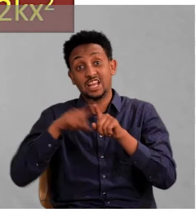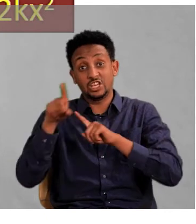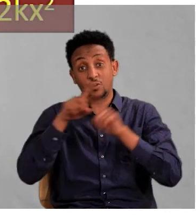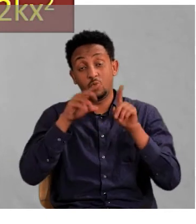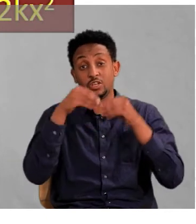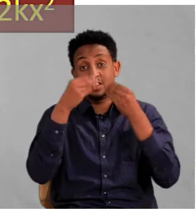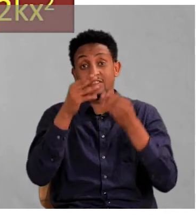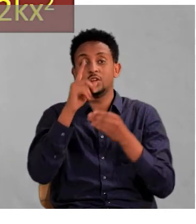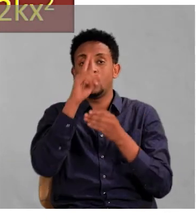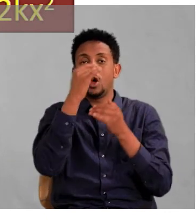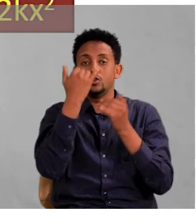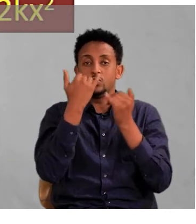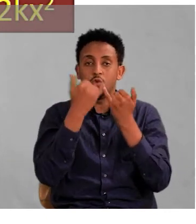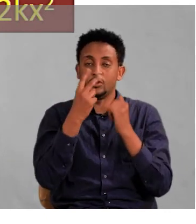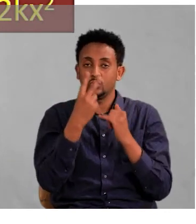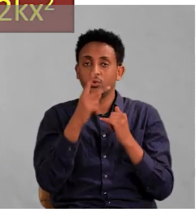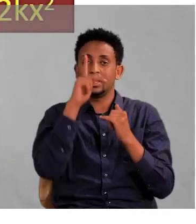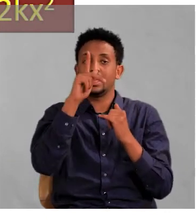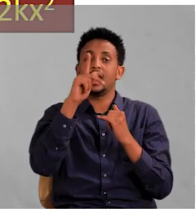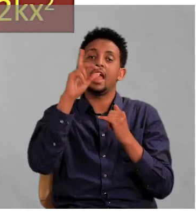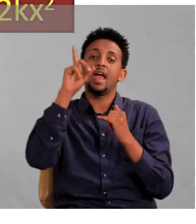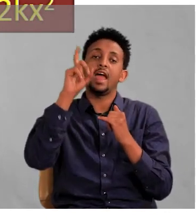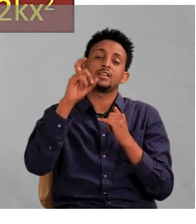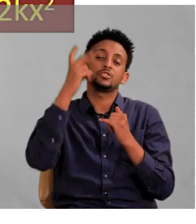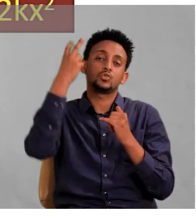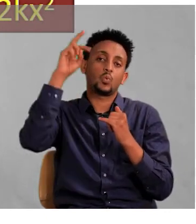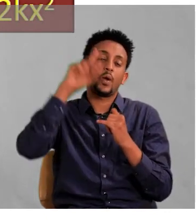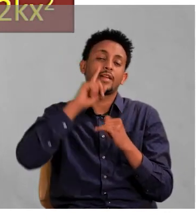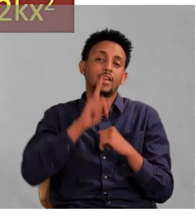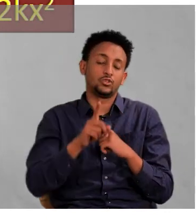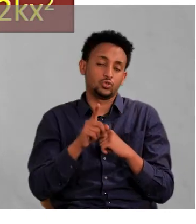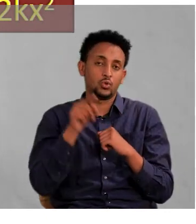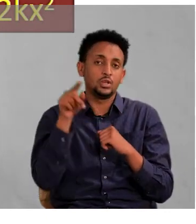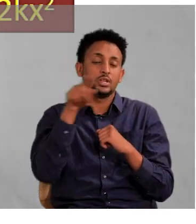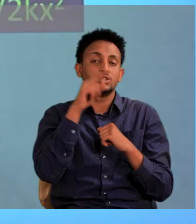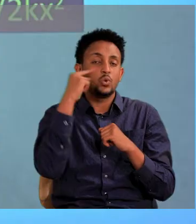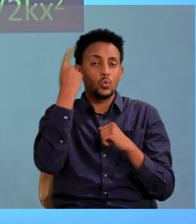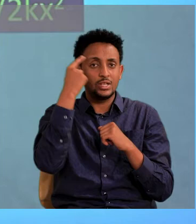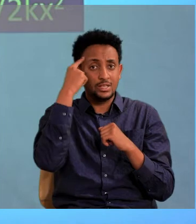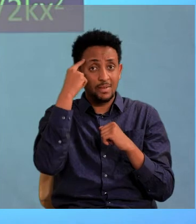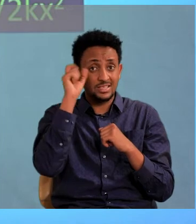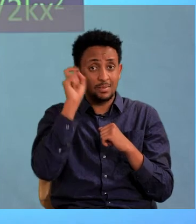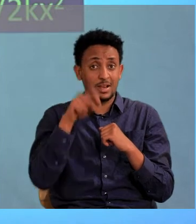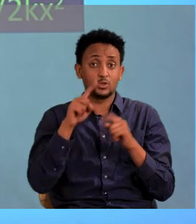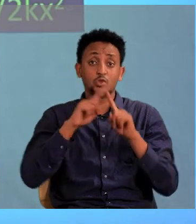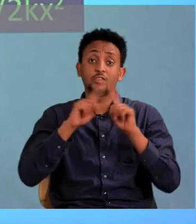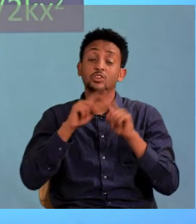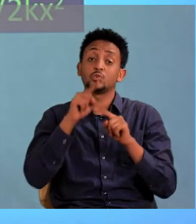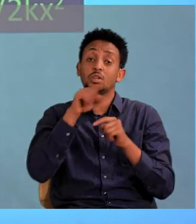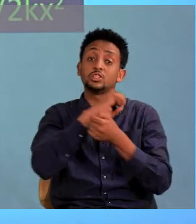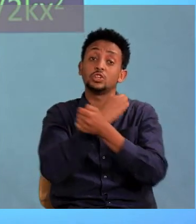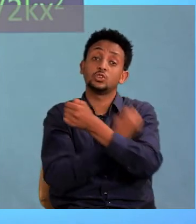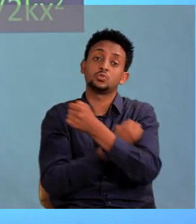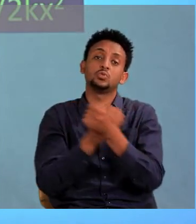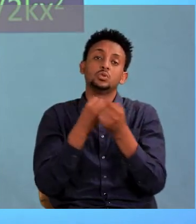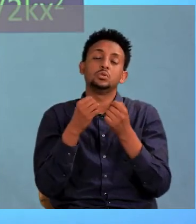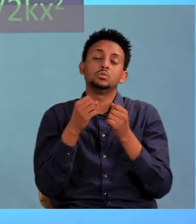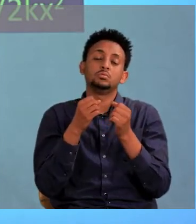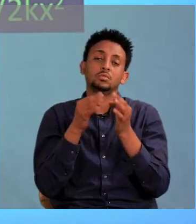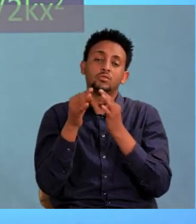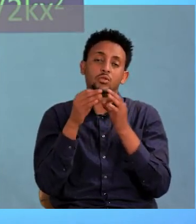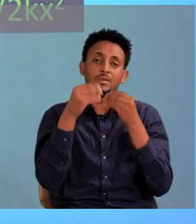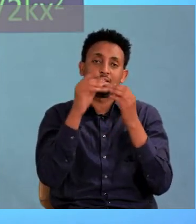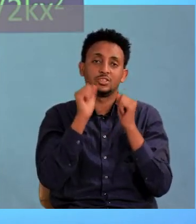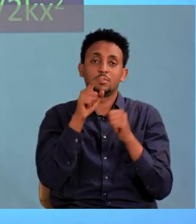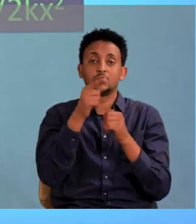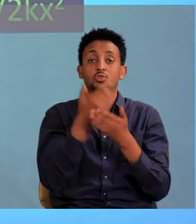can be given as 1 over 2 kx squared. So these are the forms of energy that we mainly focus. The difference of those energy enables us to perform work.